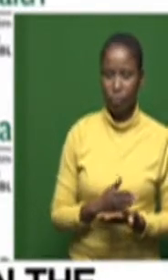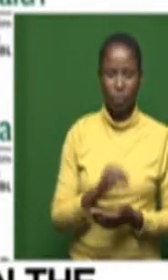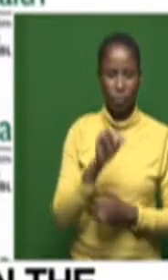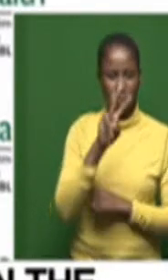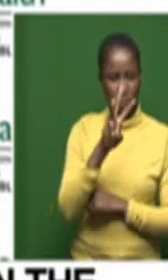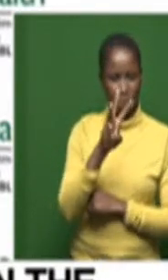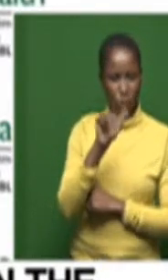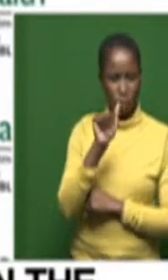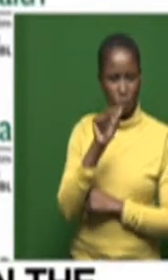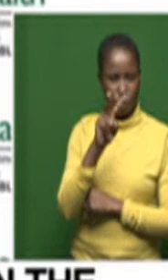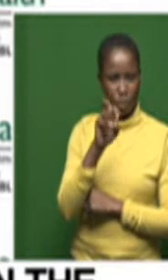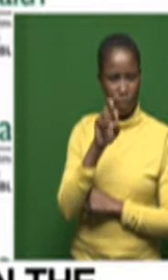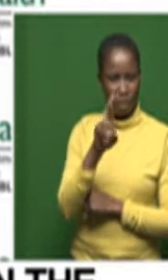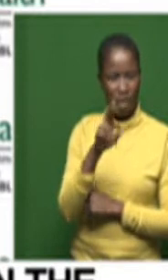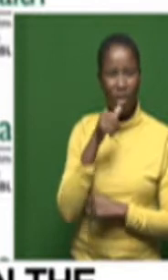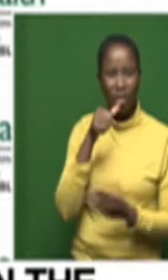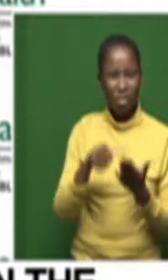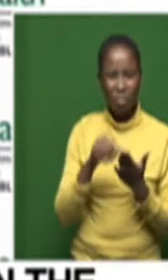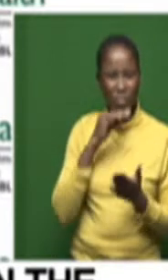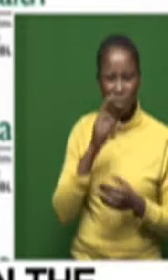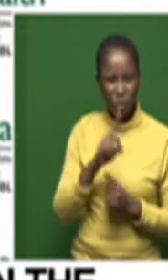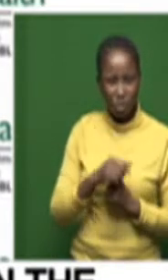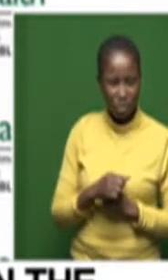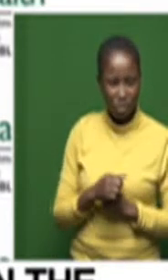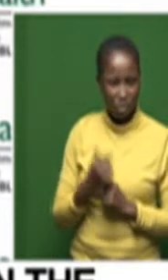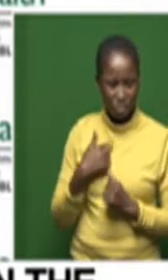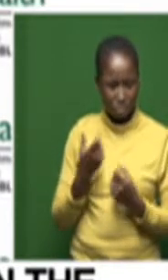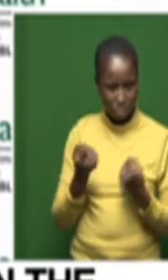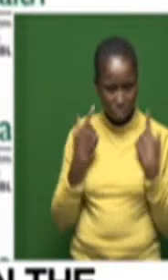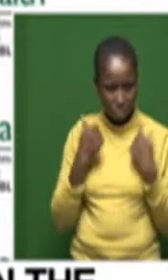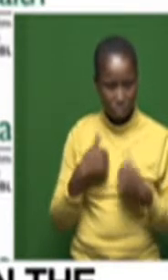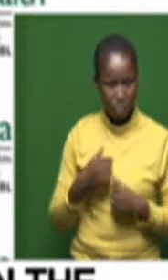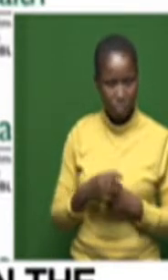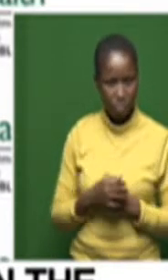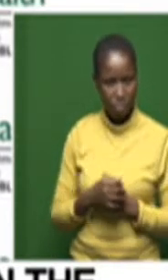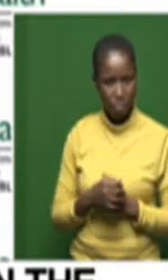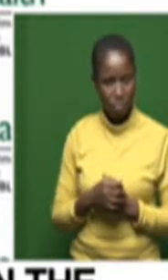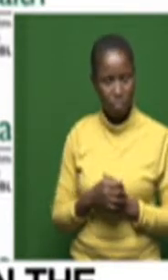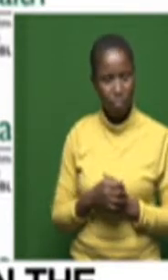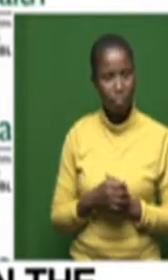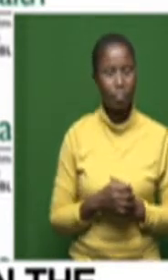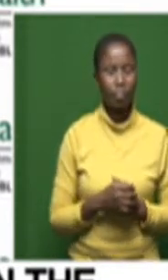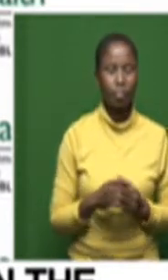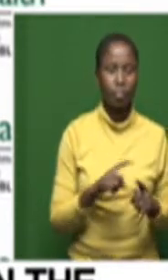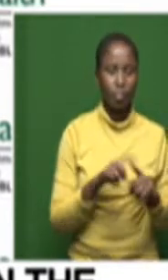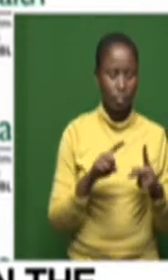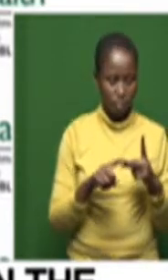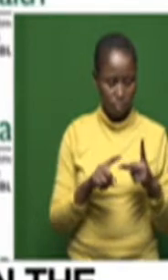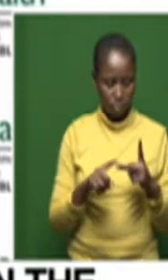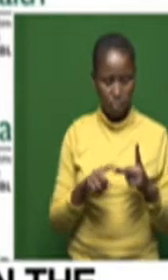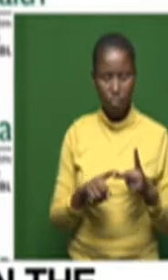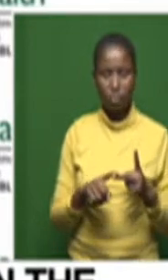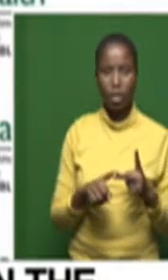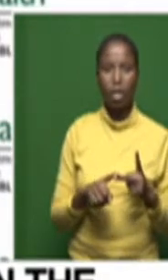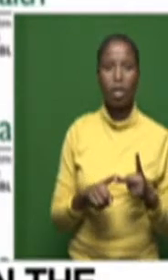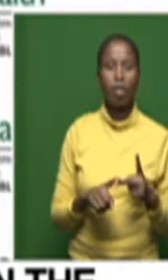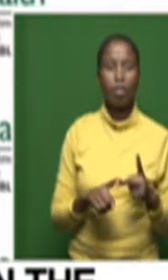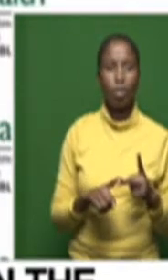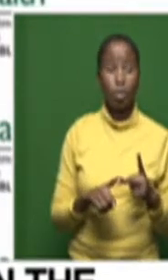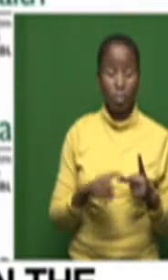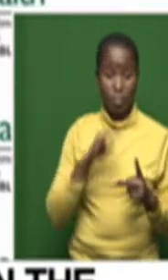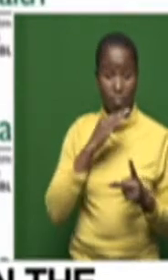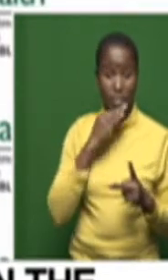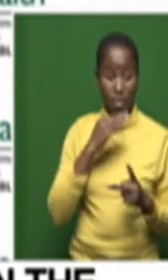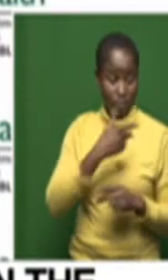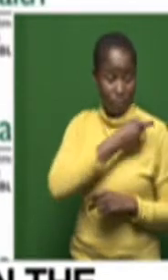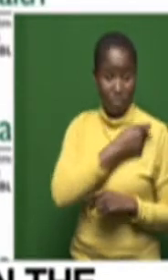that means. Maybe somebody understands it, I don't. The mandatory on compulsory in future,